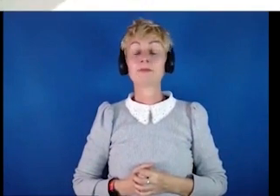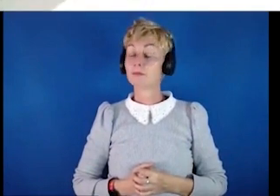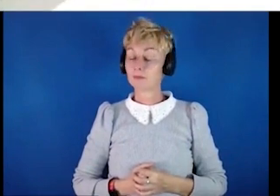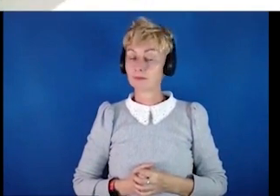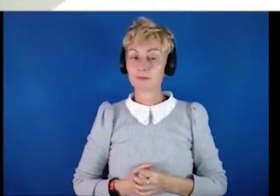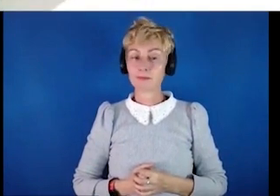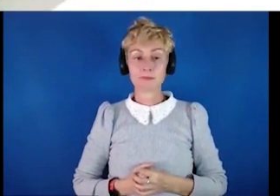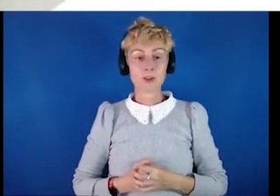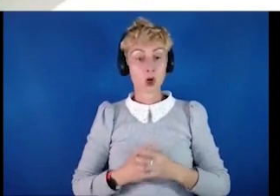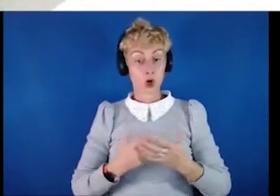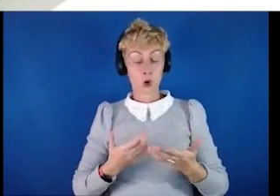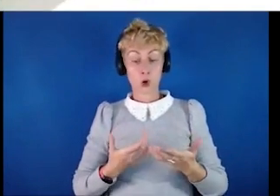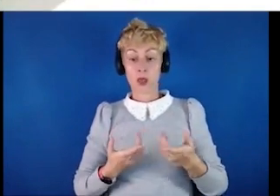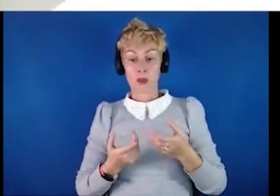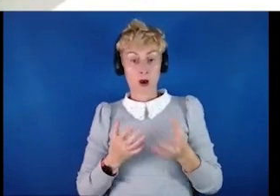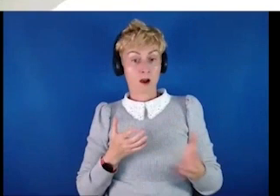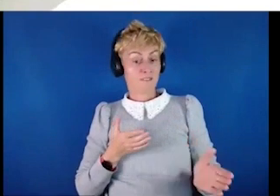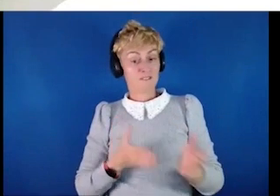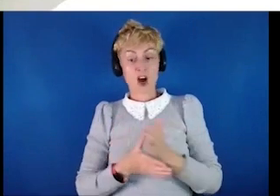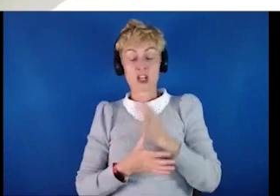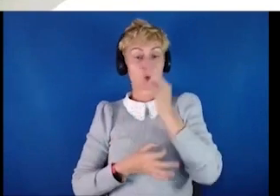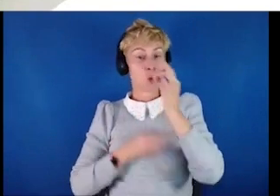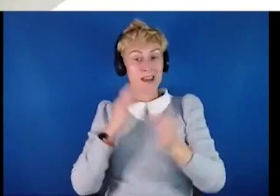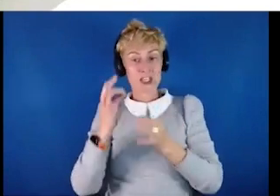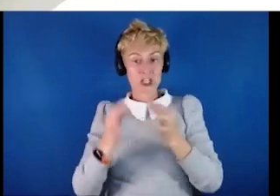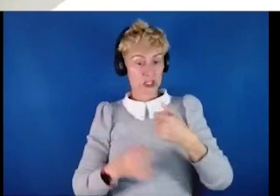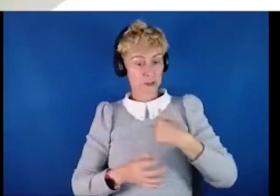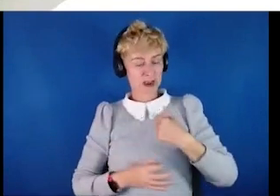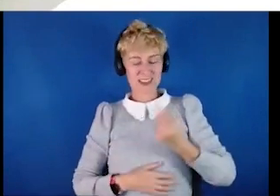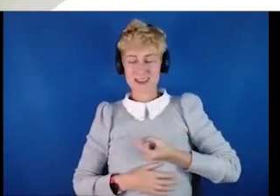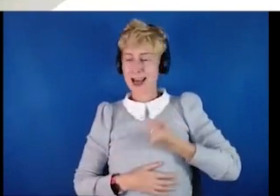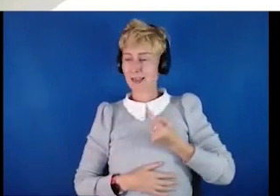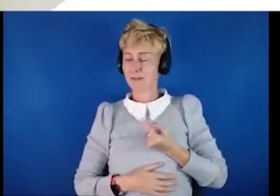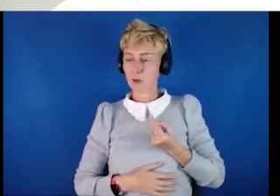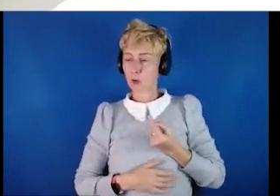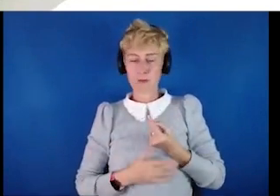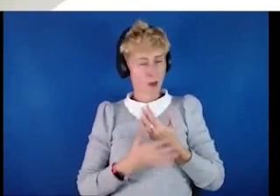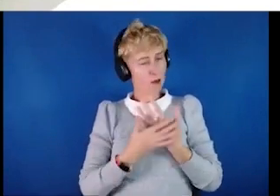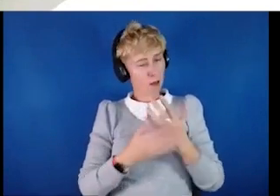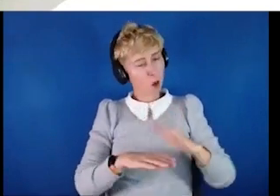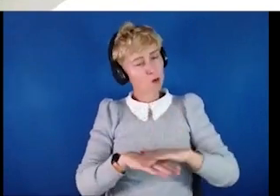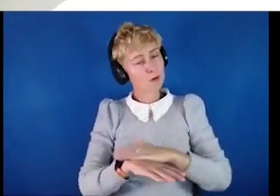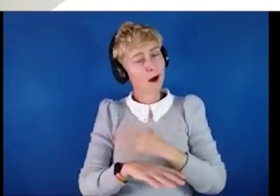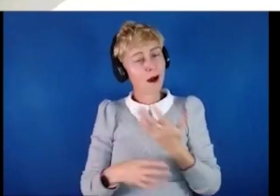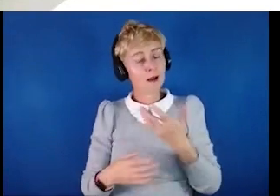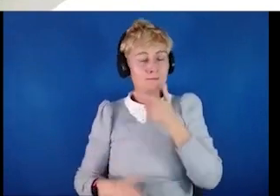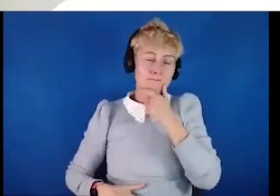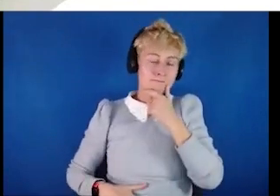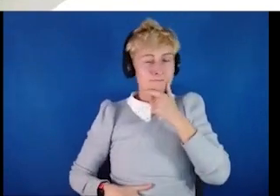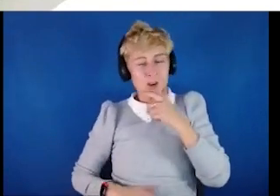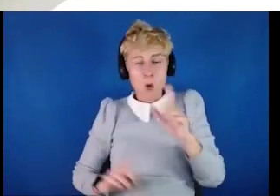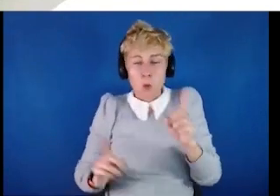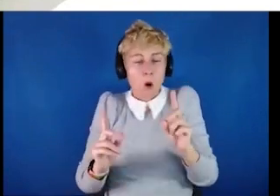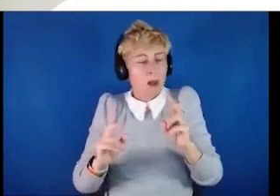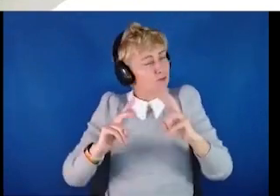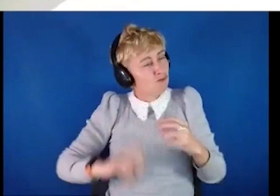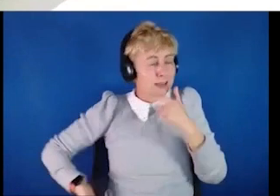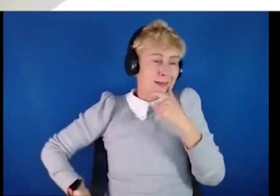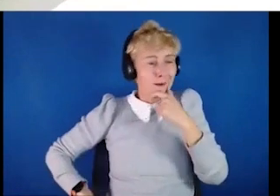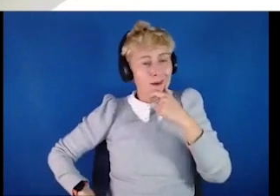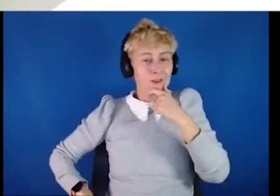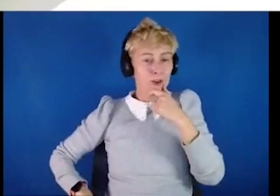Questions that I grappled with for actually many years were, what is research? Who